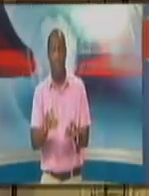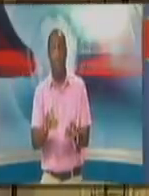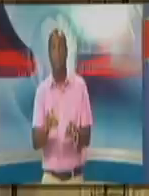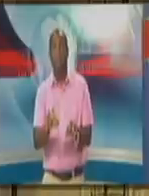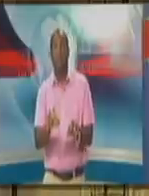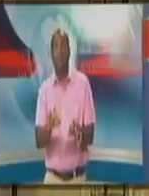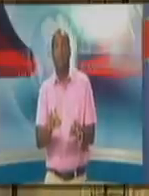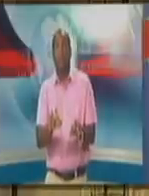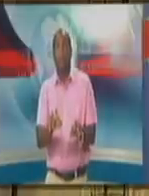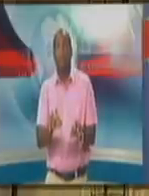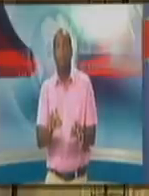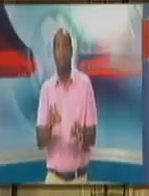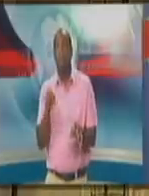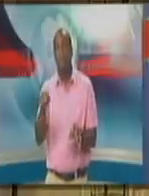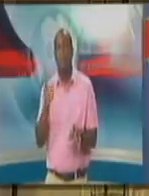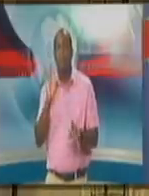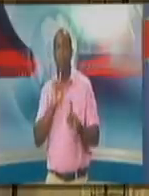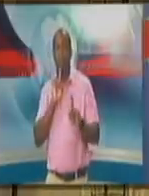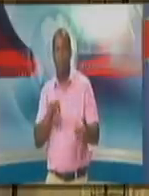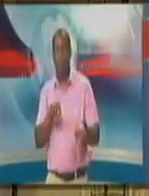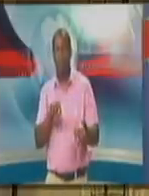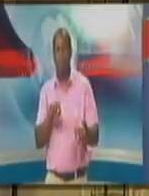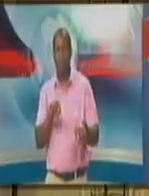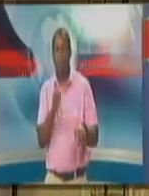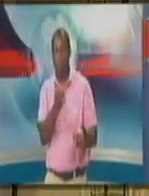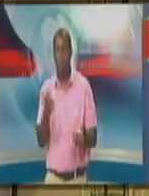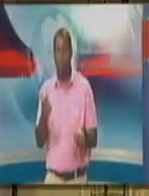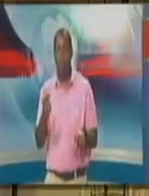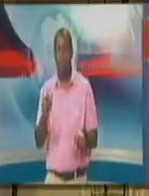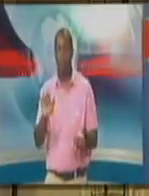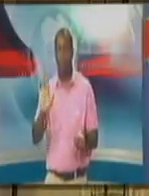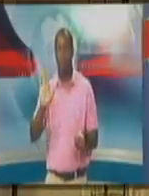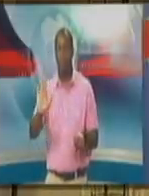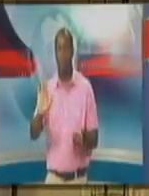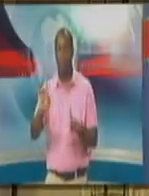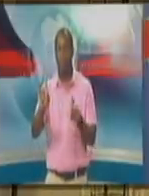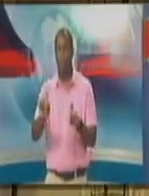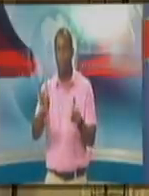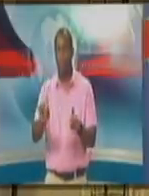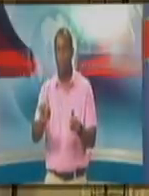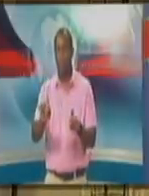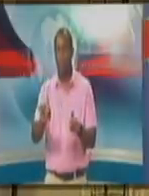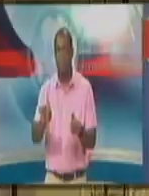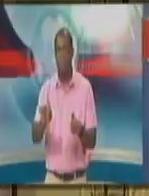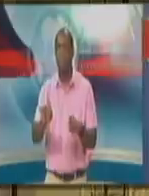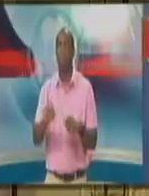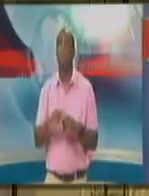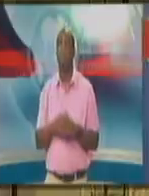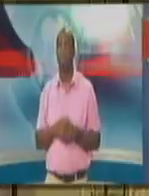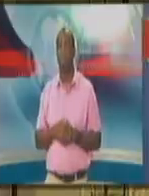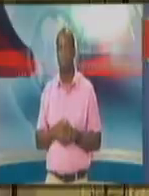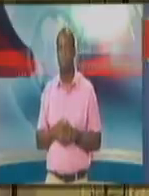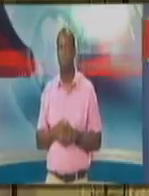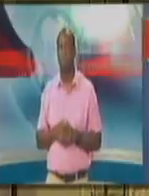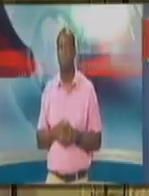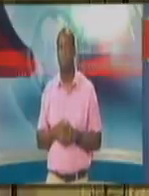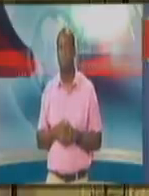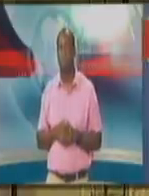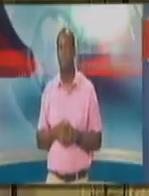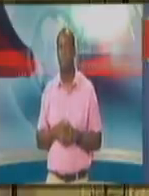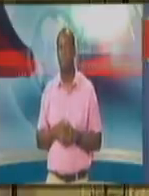country, will address all your questions because it deals with testing. So over to the chief medical